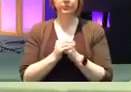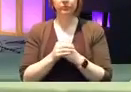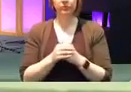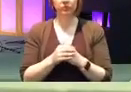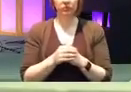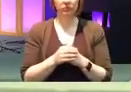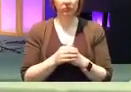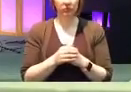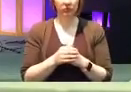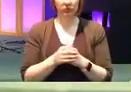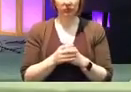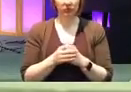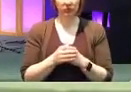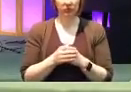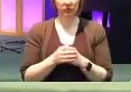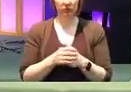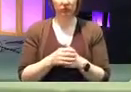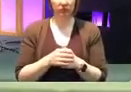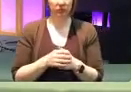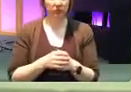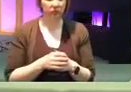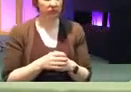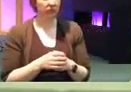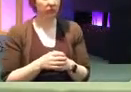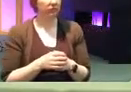The chorus is worthy of it all. You're worthy of it all.